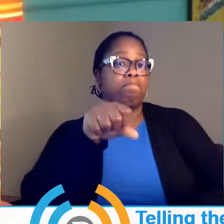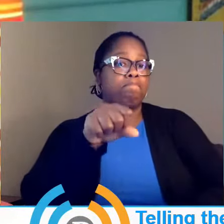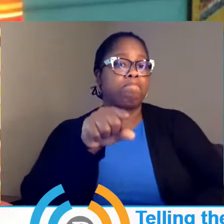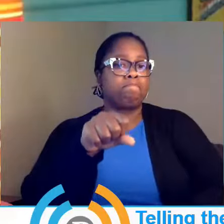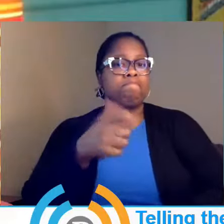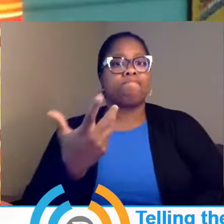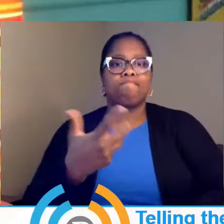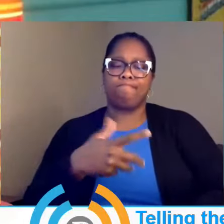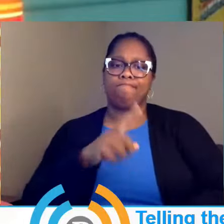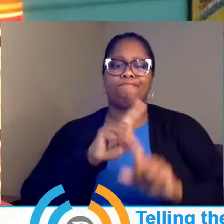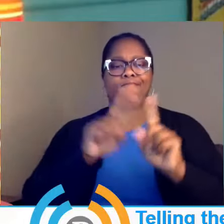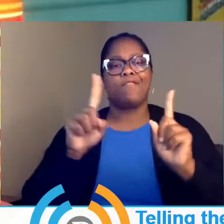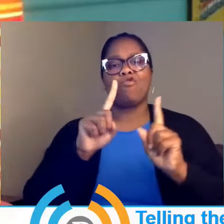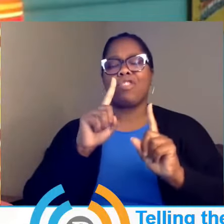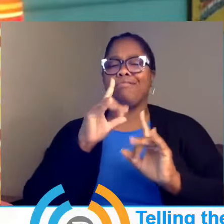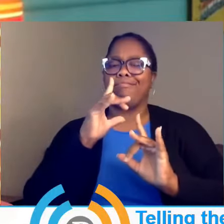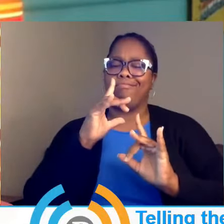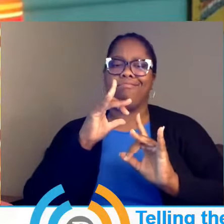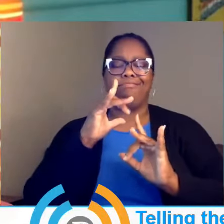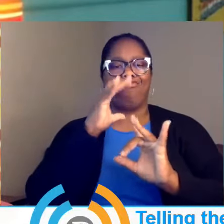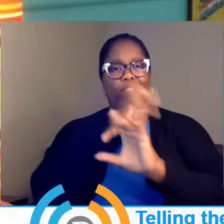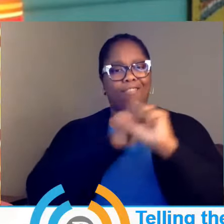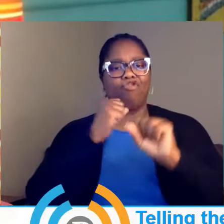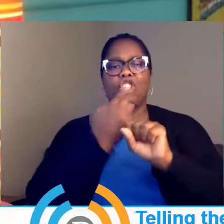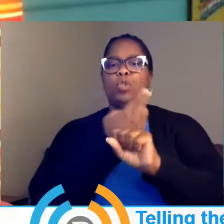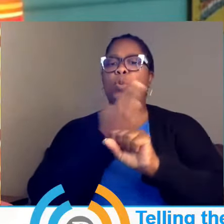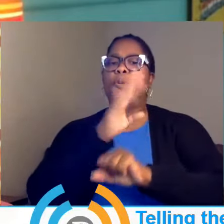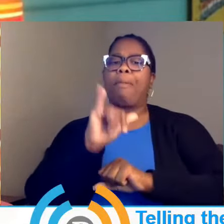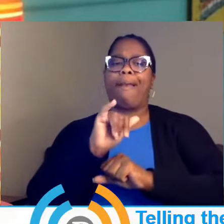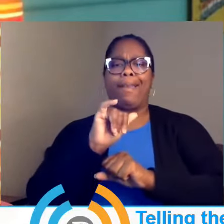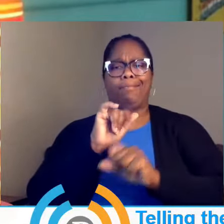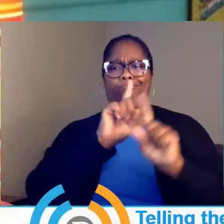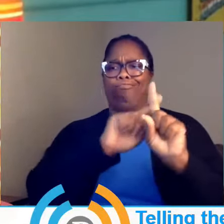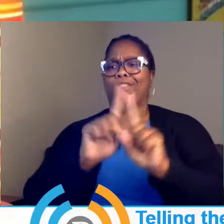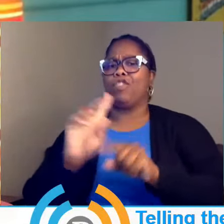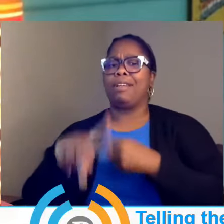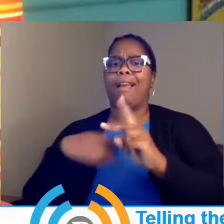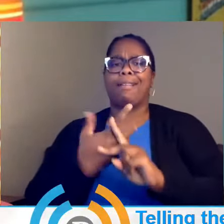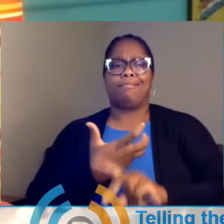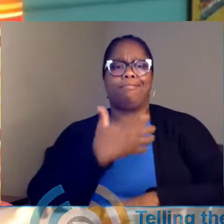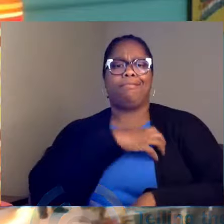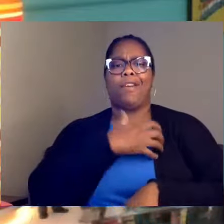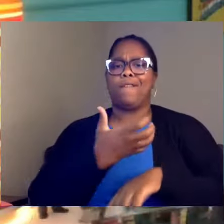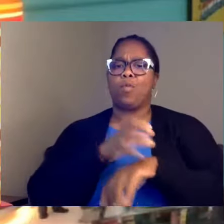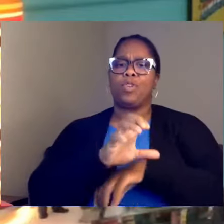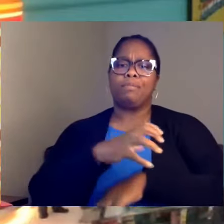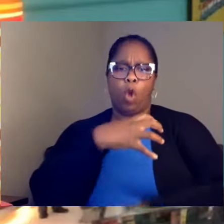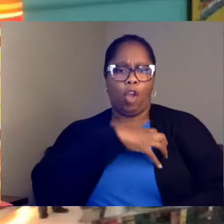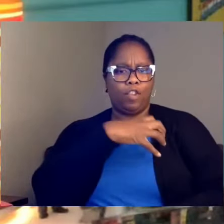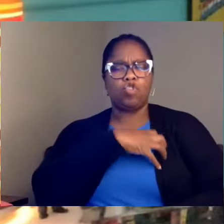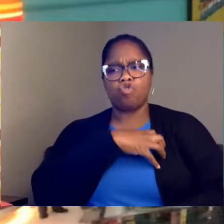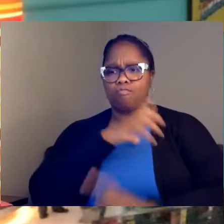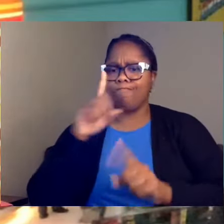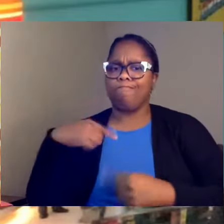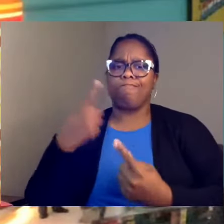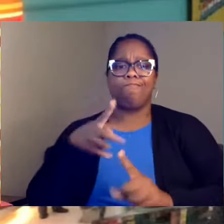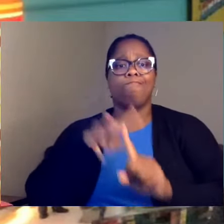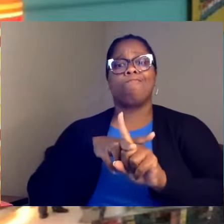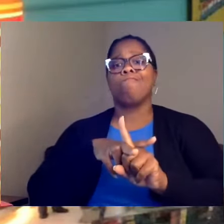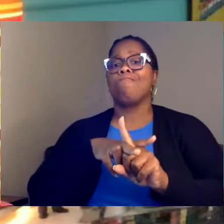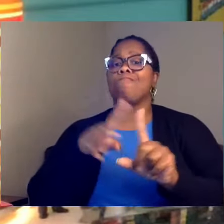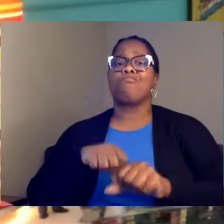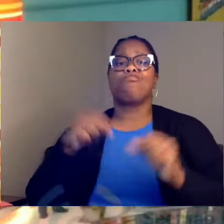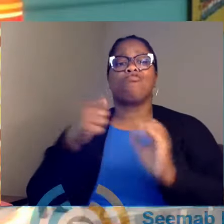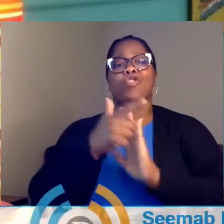by all forms of law enforcement officers is in practice of violating people's rights regularly. Knowing